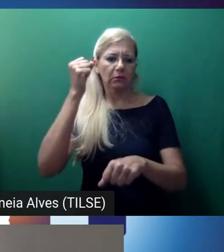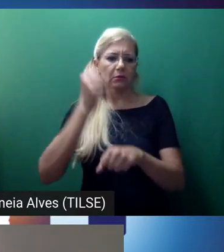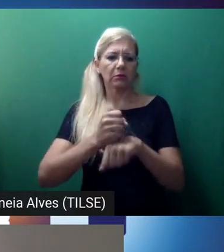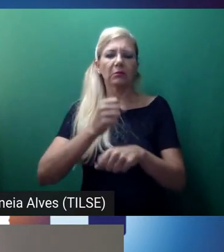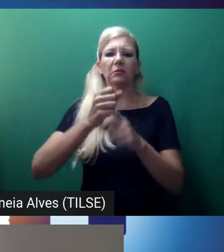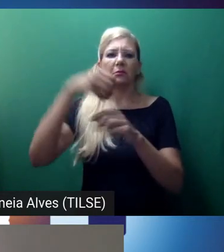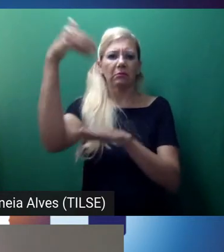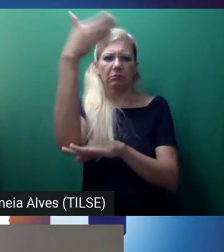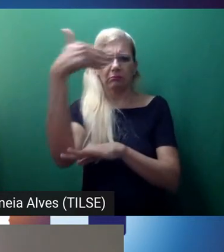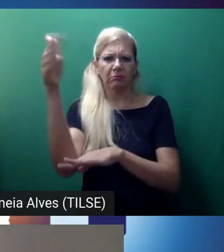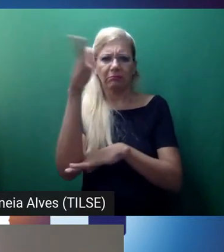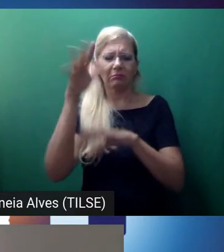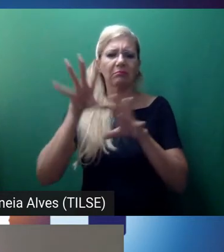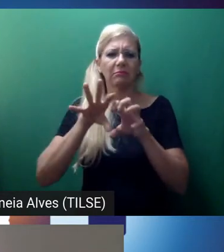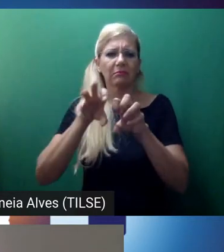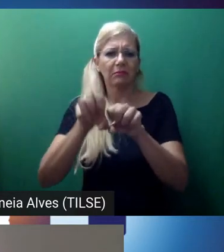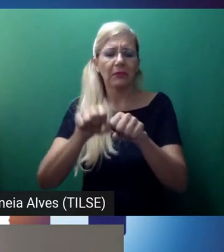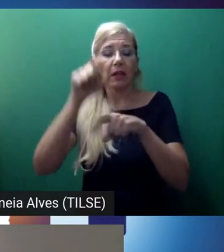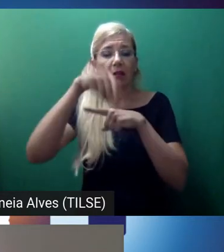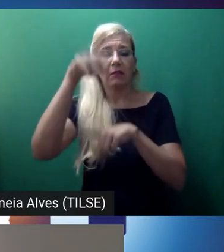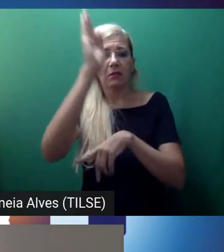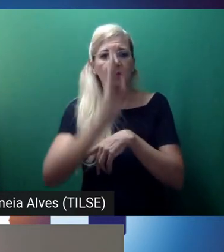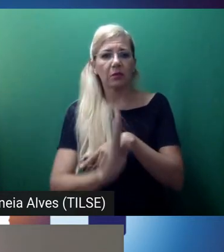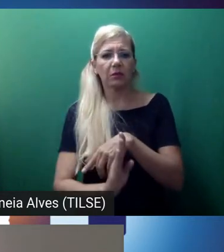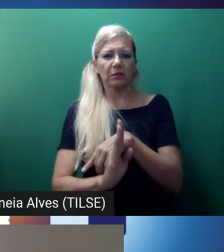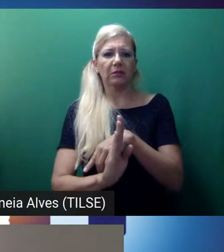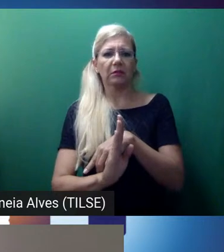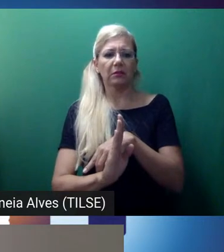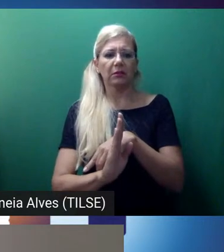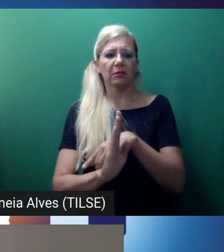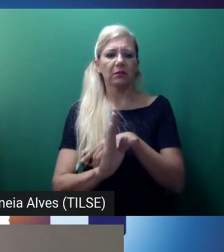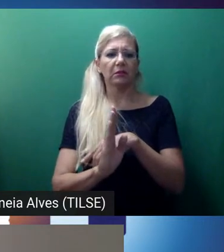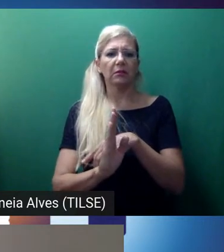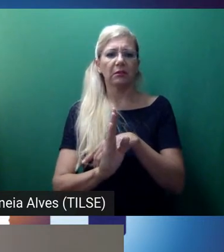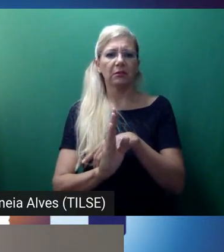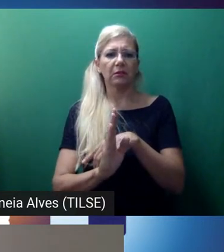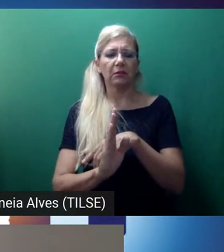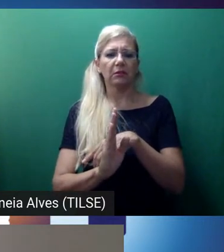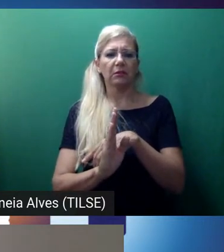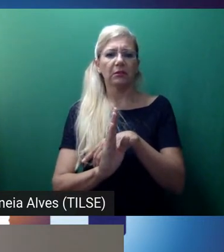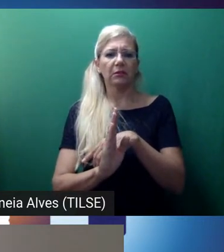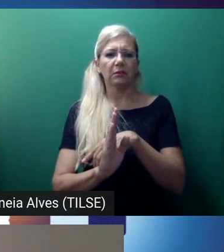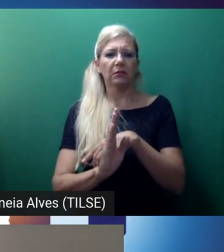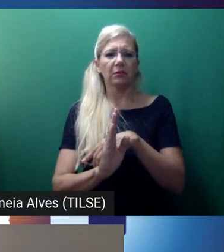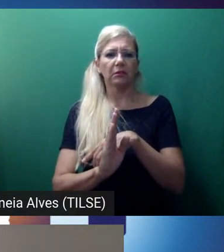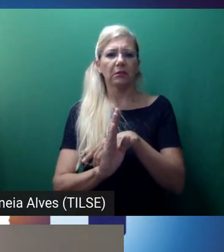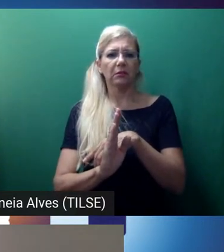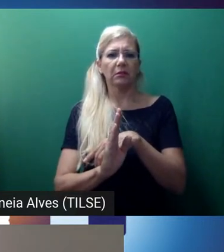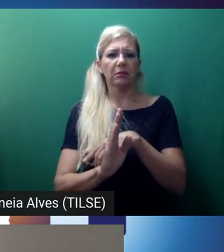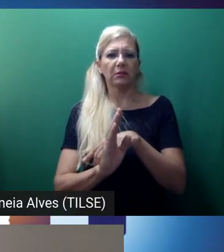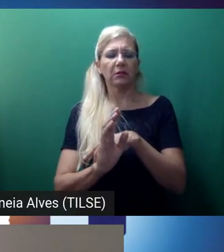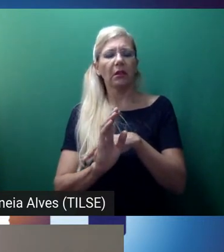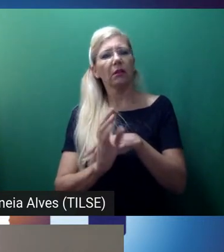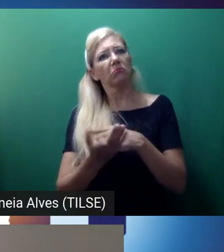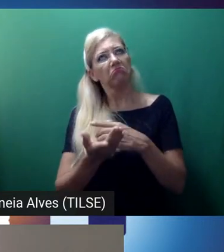practices within Brazil that it's still being